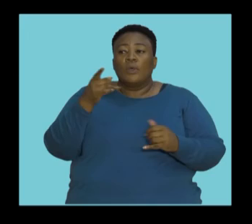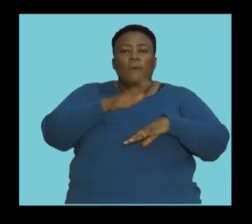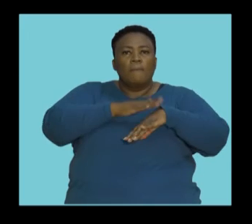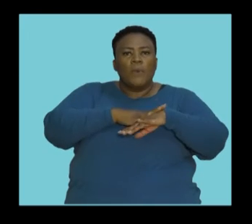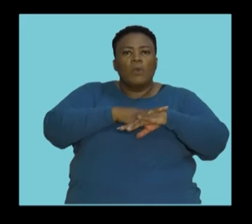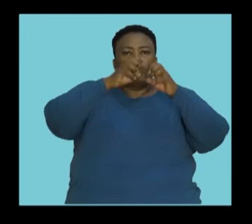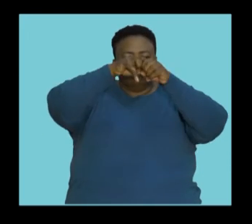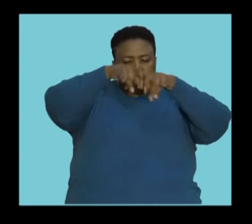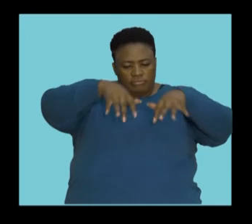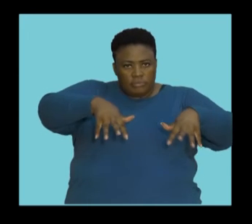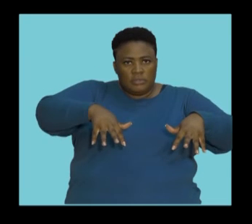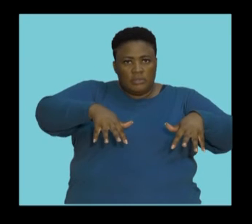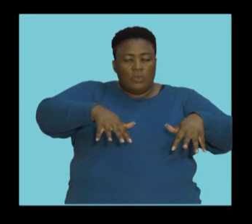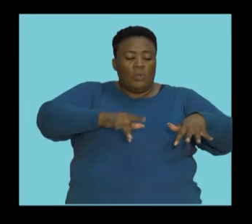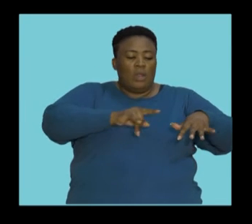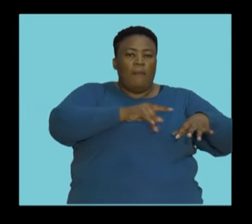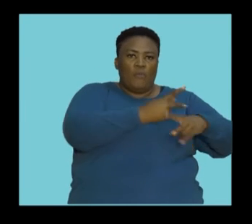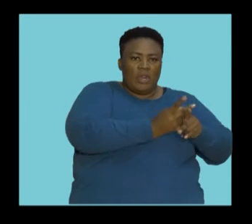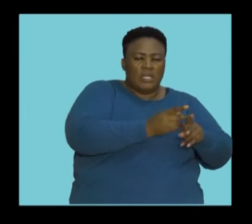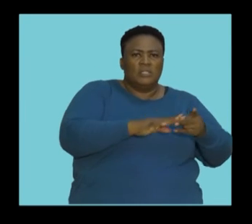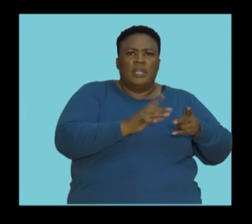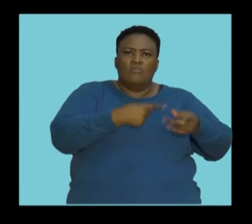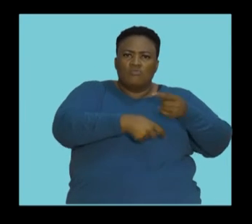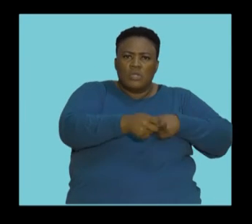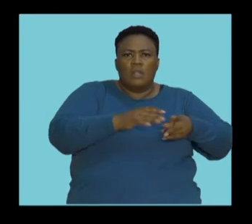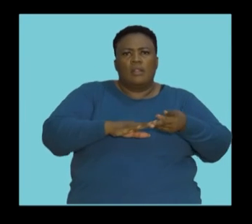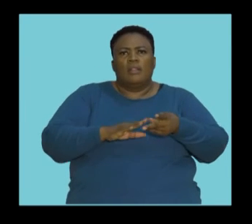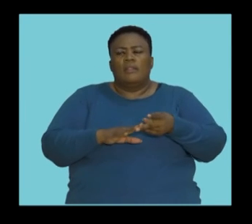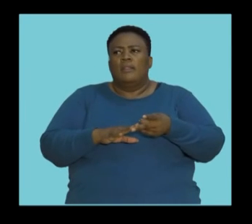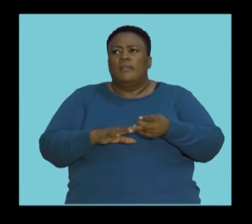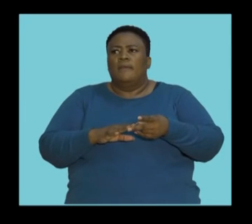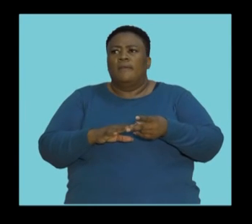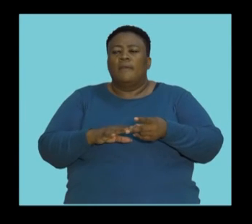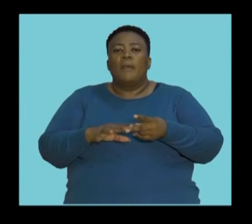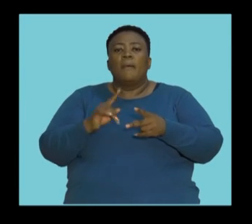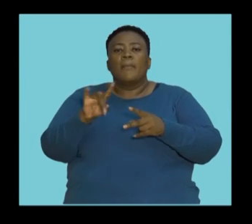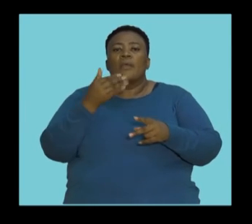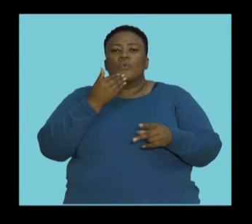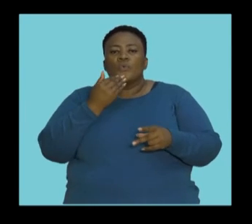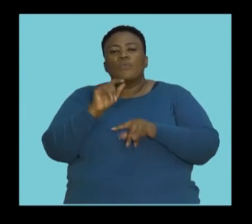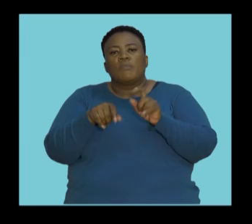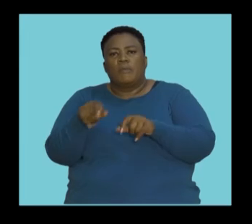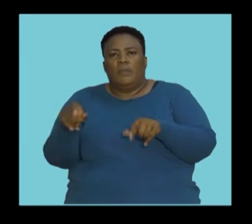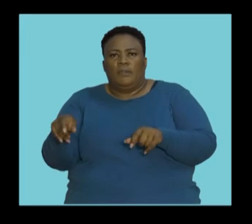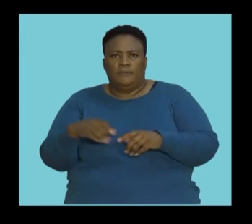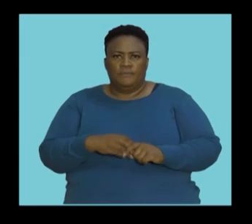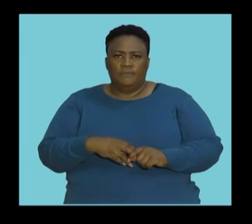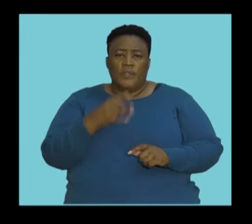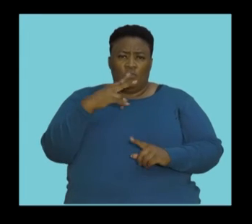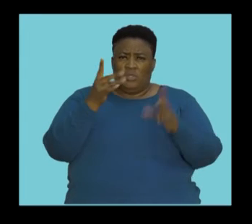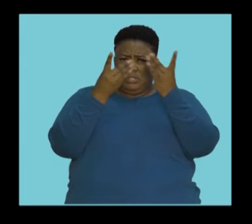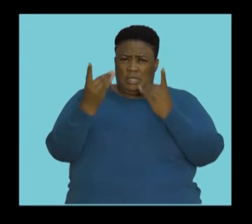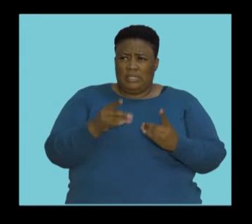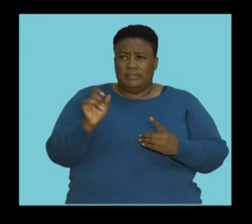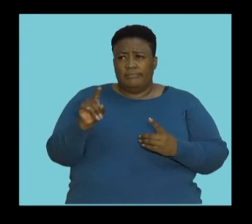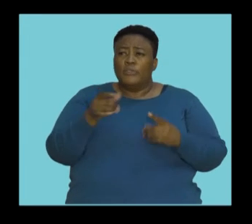it's further broken down to at the production and retail, and then by the consumers. And so if we look at the